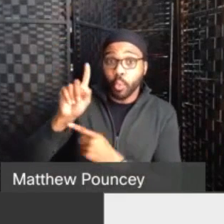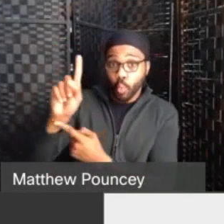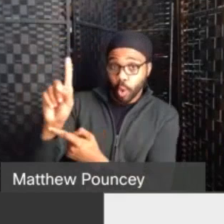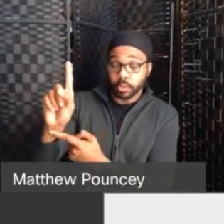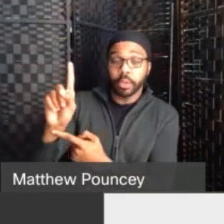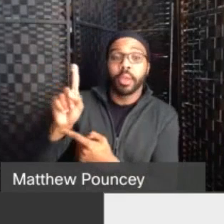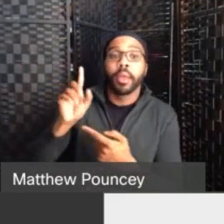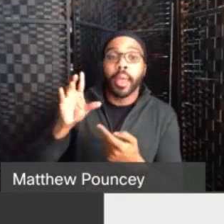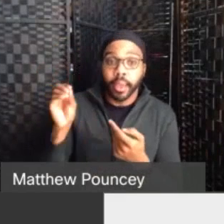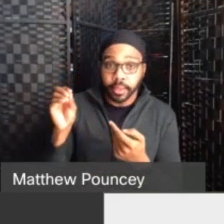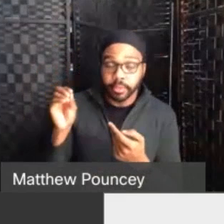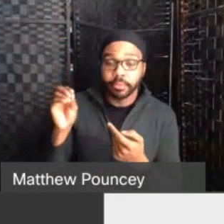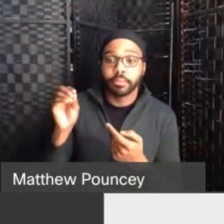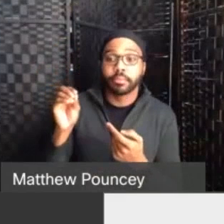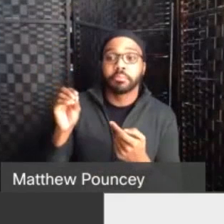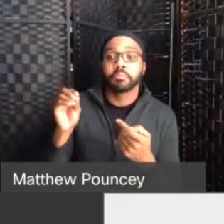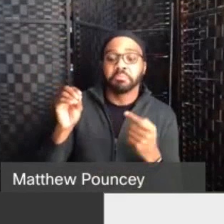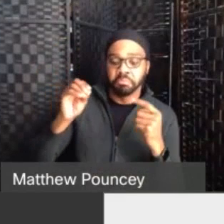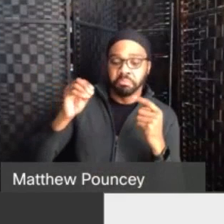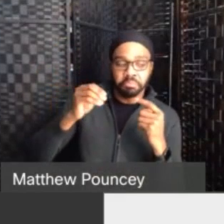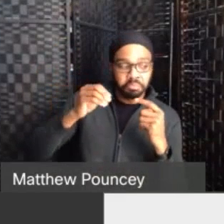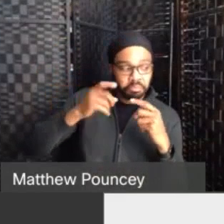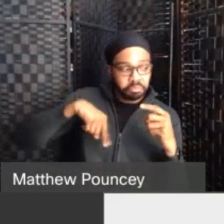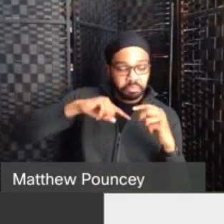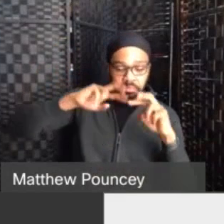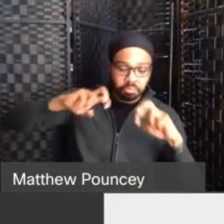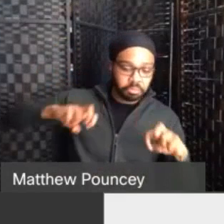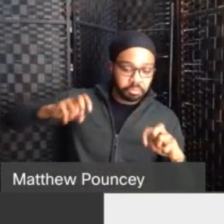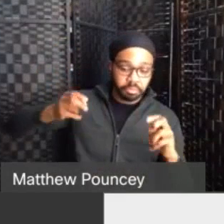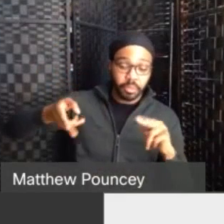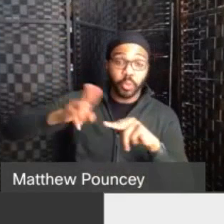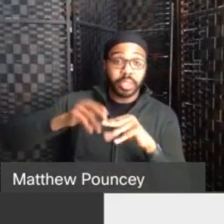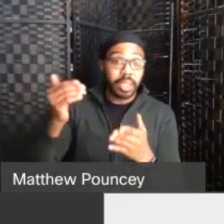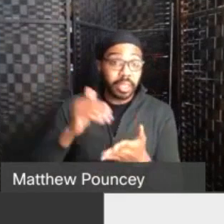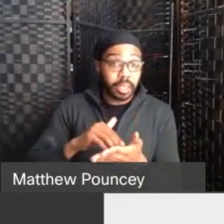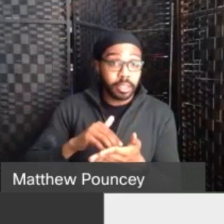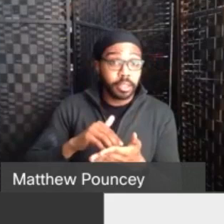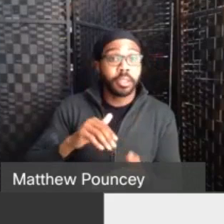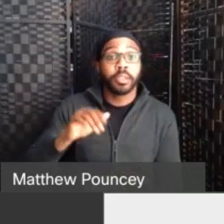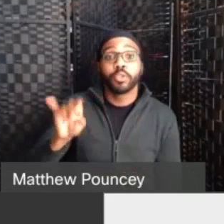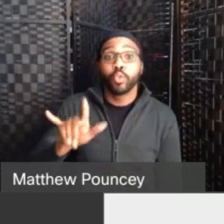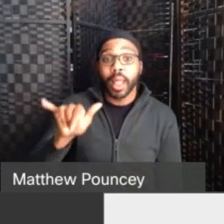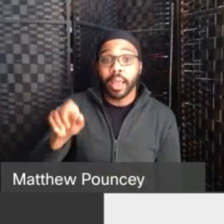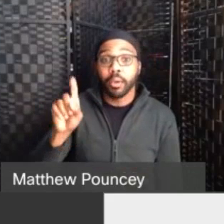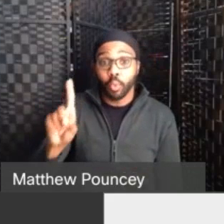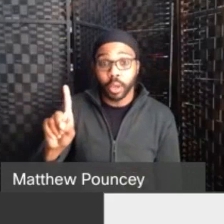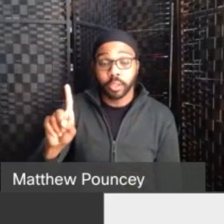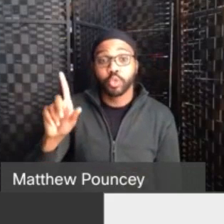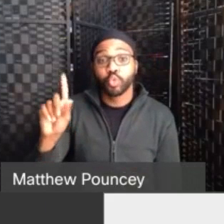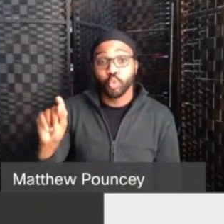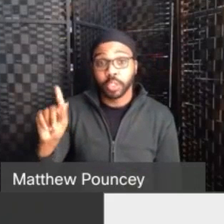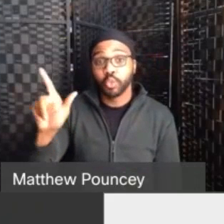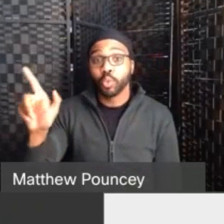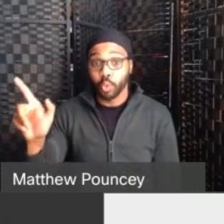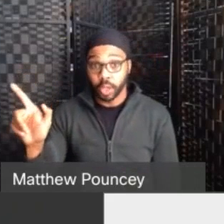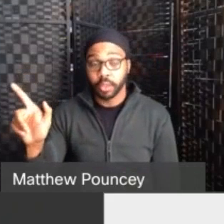will be assessed to determine whether there's an increase again July 1, 2021. And so there was no change of